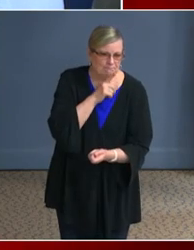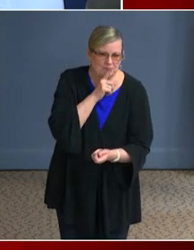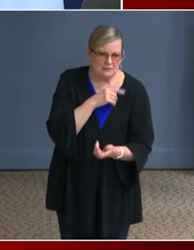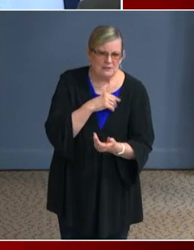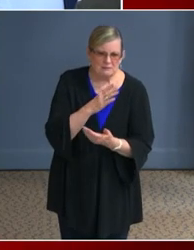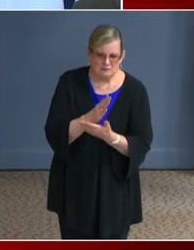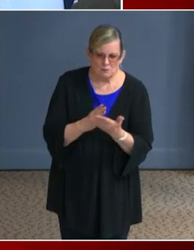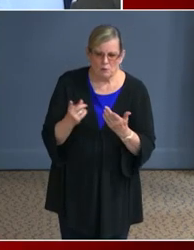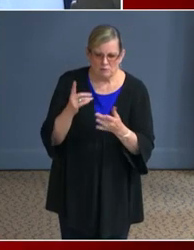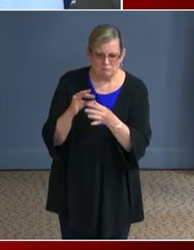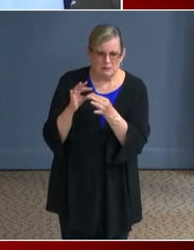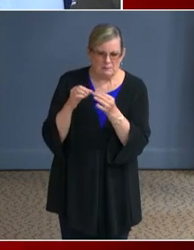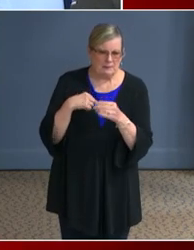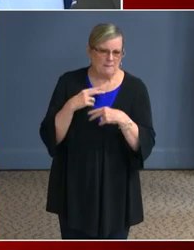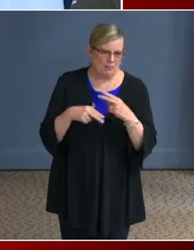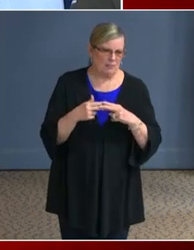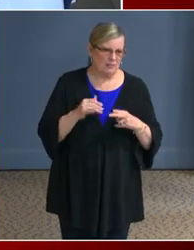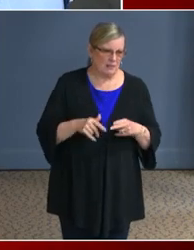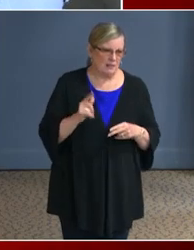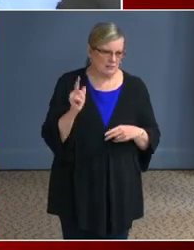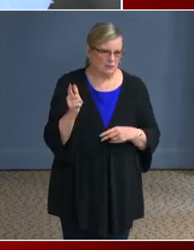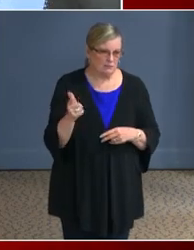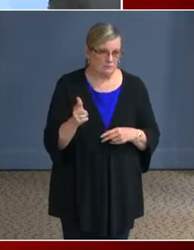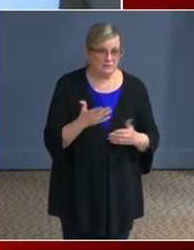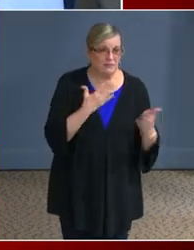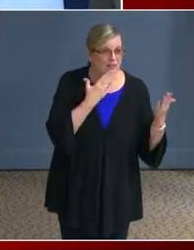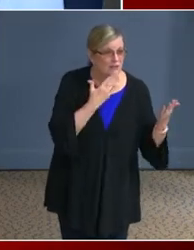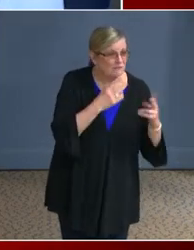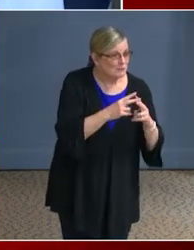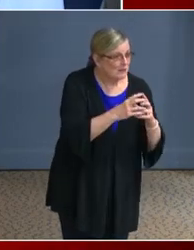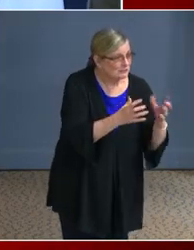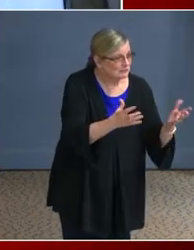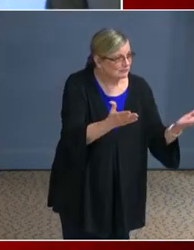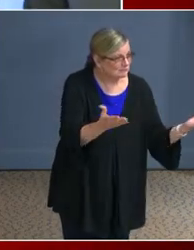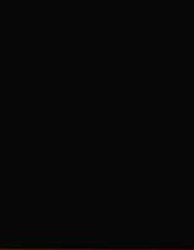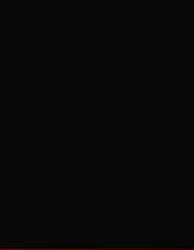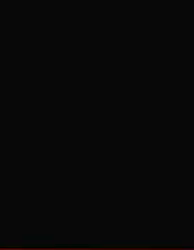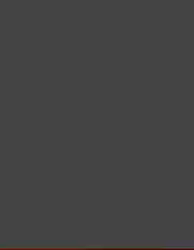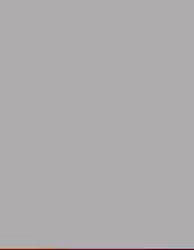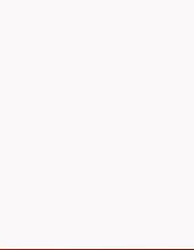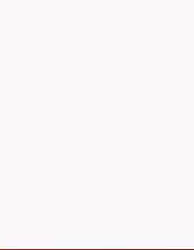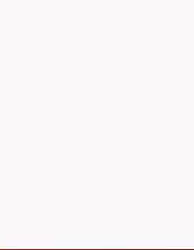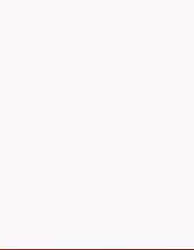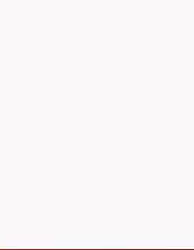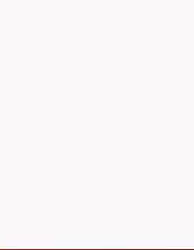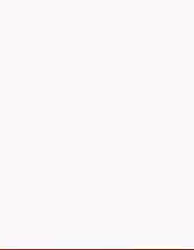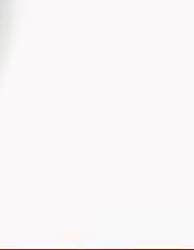about it then. Okay, thank you, everybody. Thank you so much.